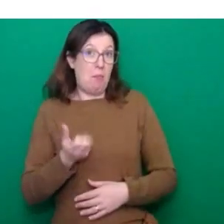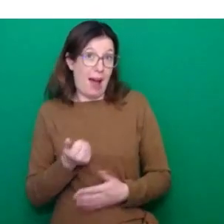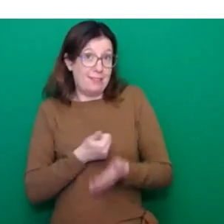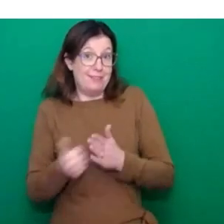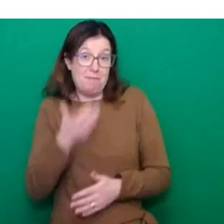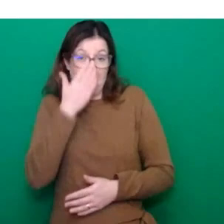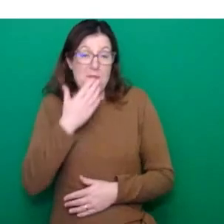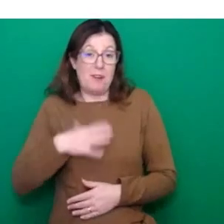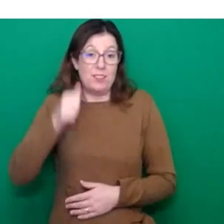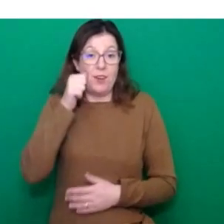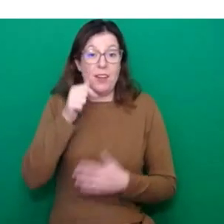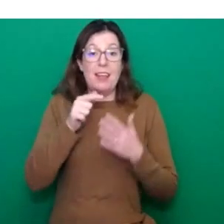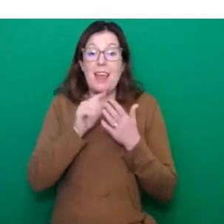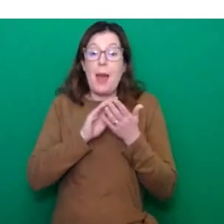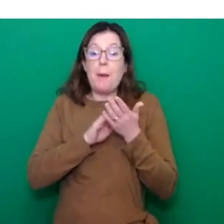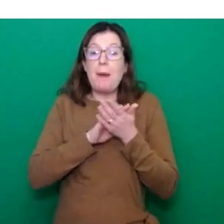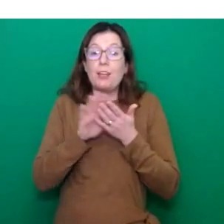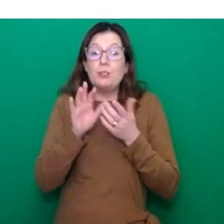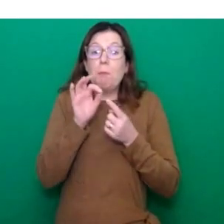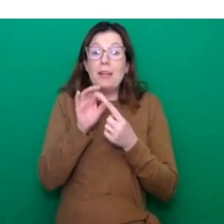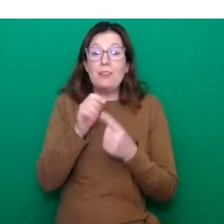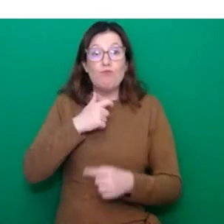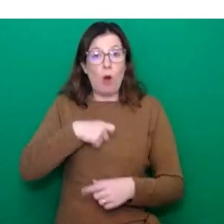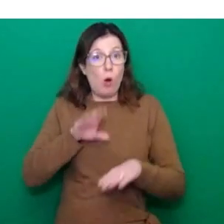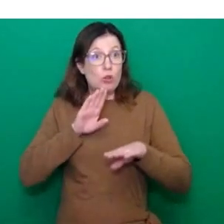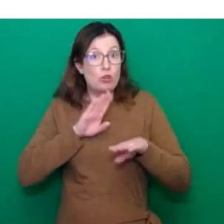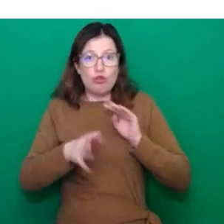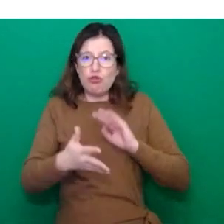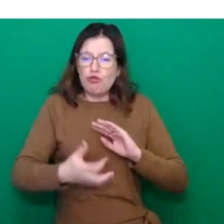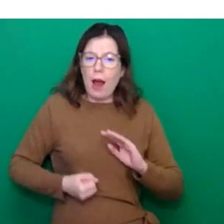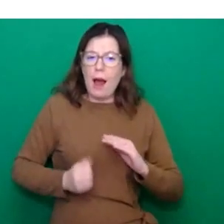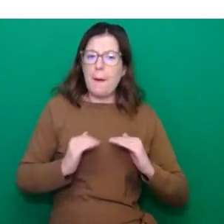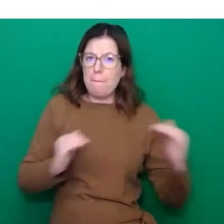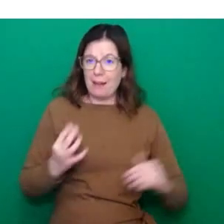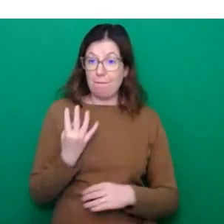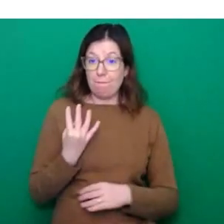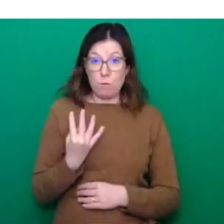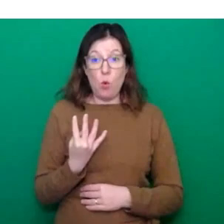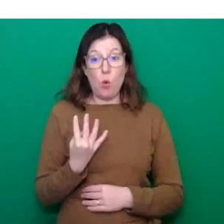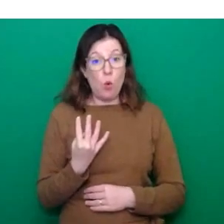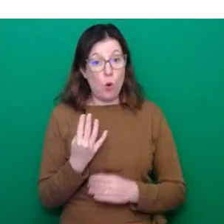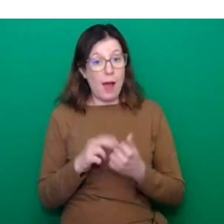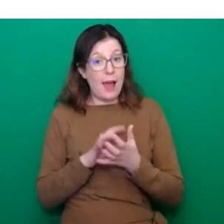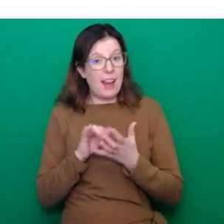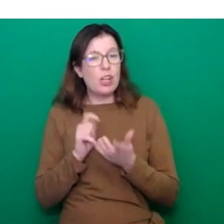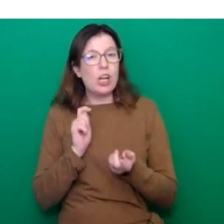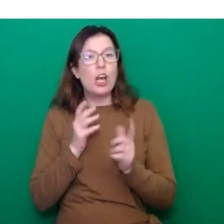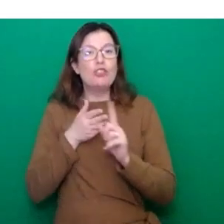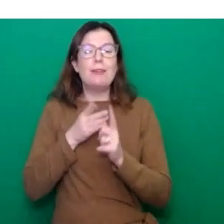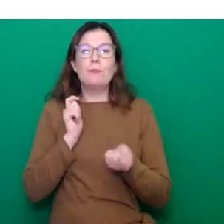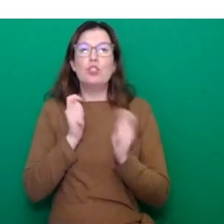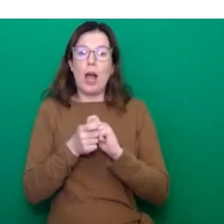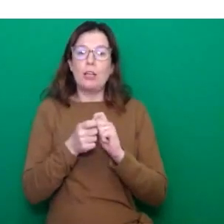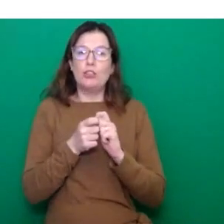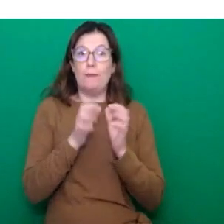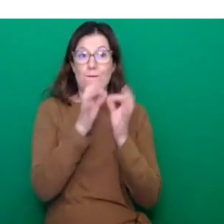So EMHP roles, whilst you're training, you're paid at a band 4 in the NHS Agenda for Change kind of